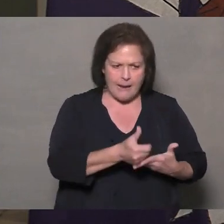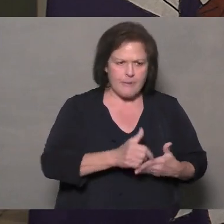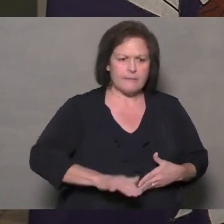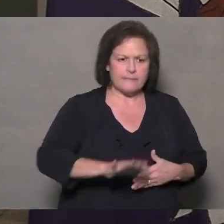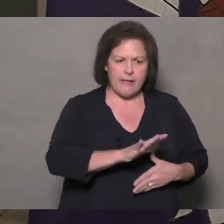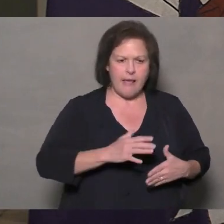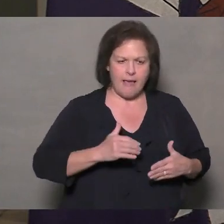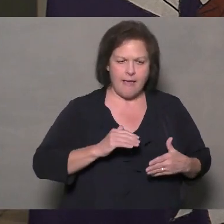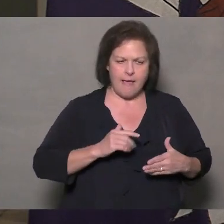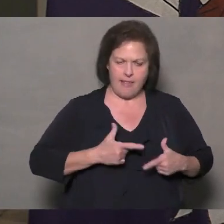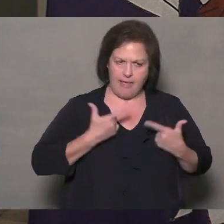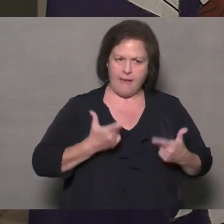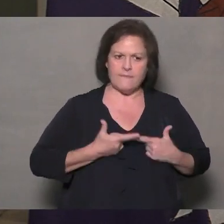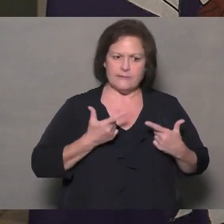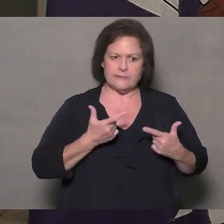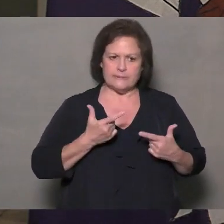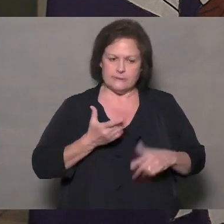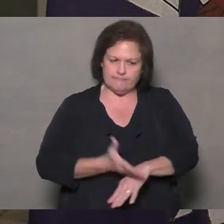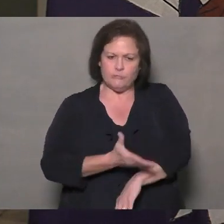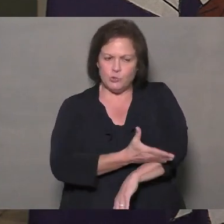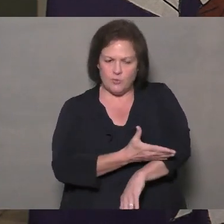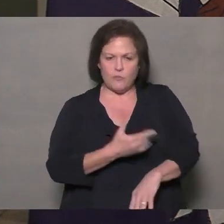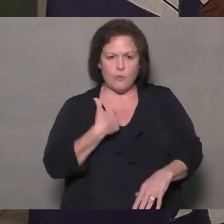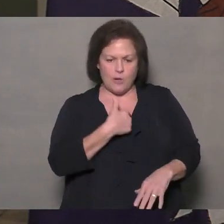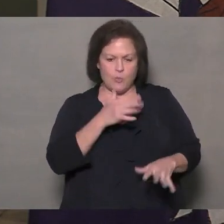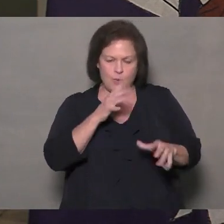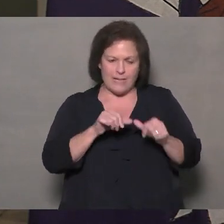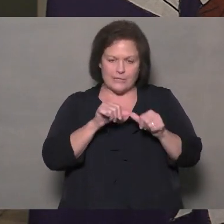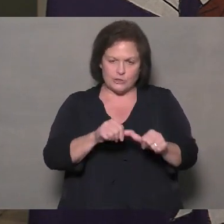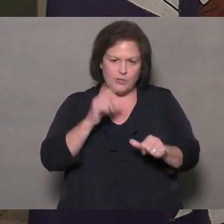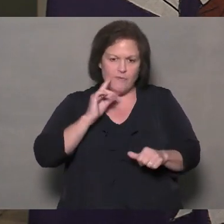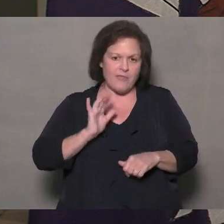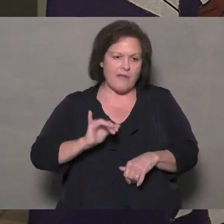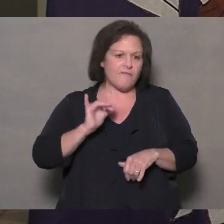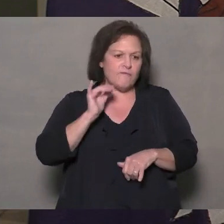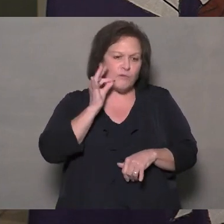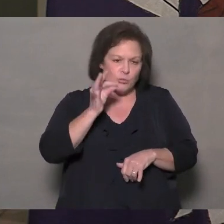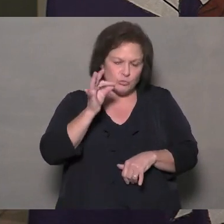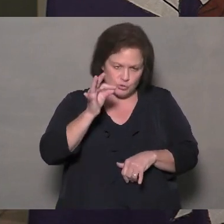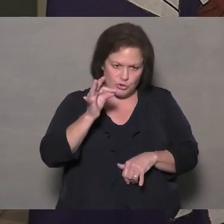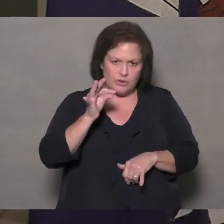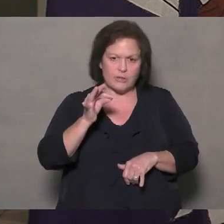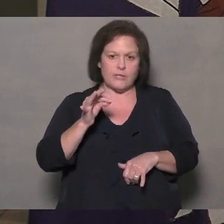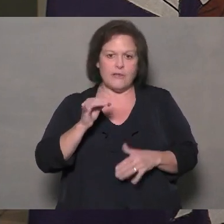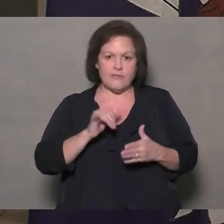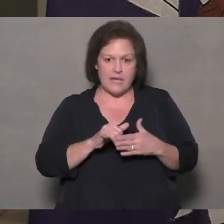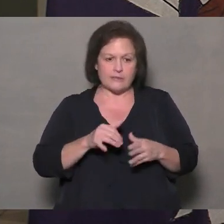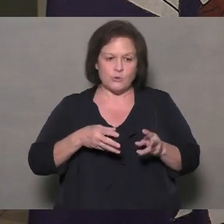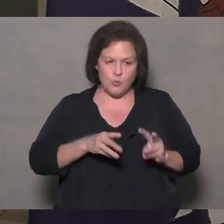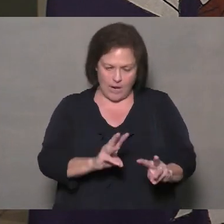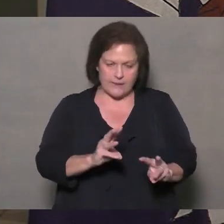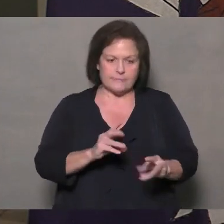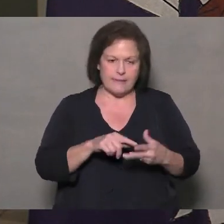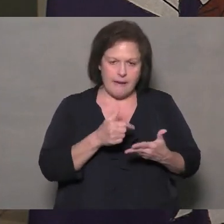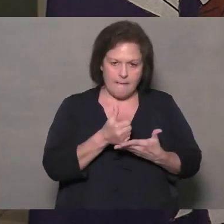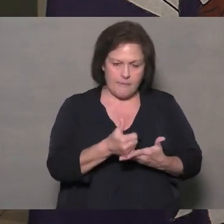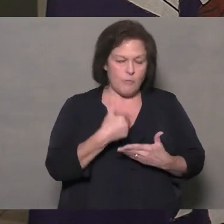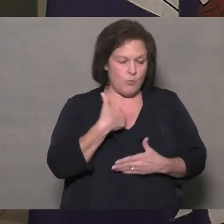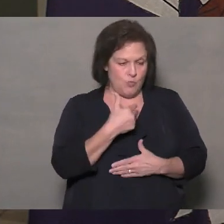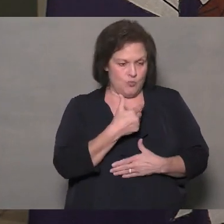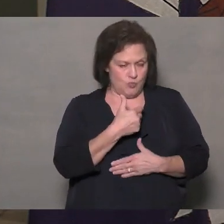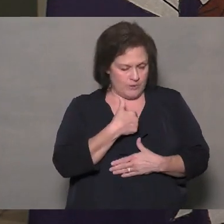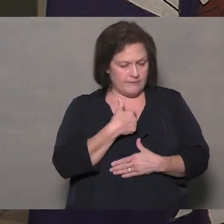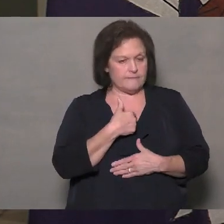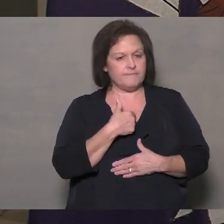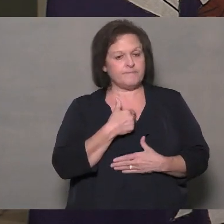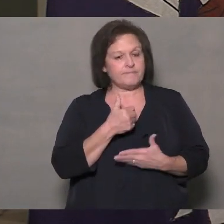lives, and we will continue to do so in our future. It's there. The way is in our front. We've engaged